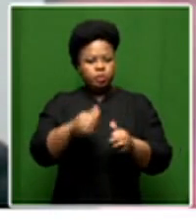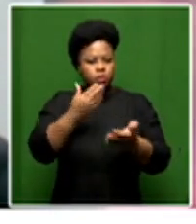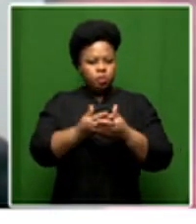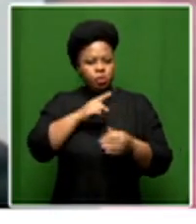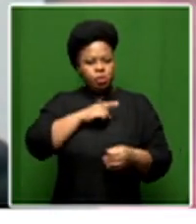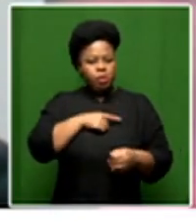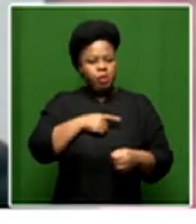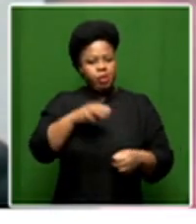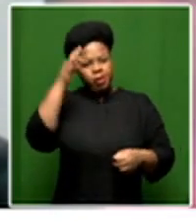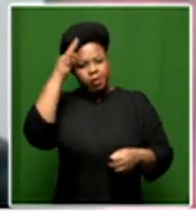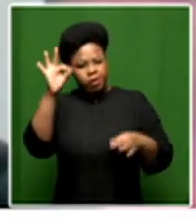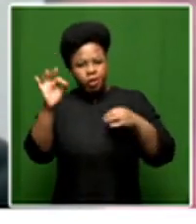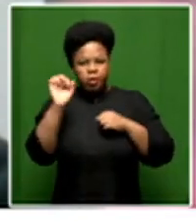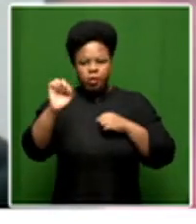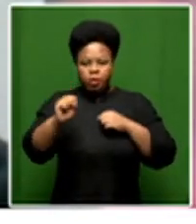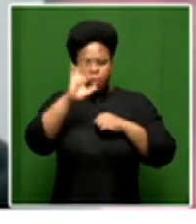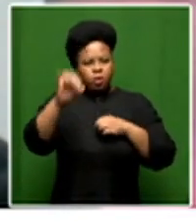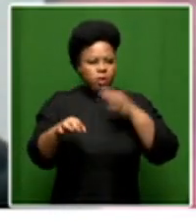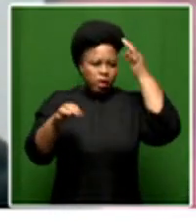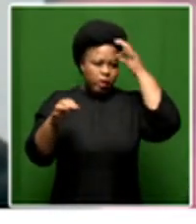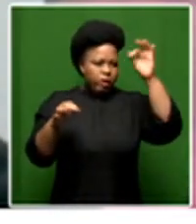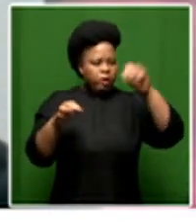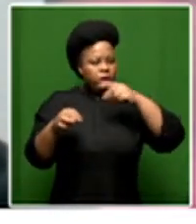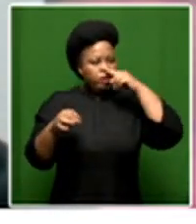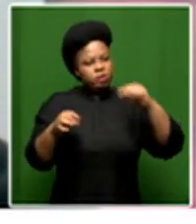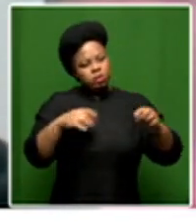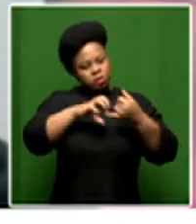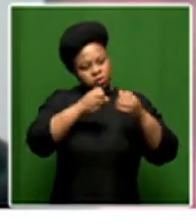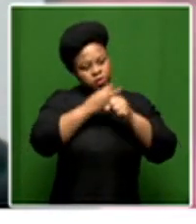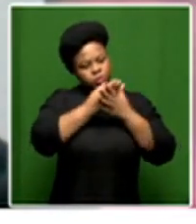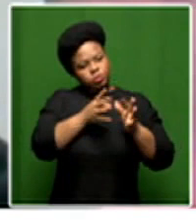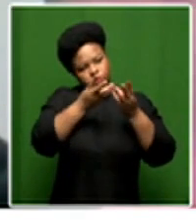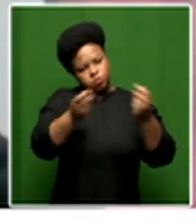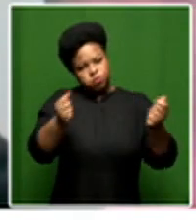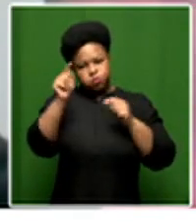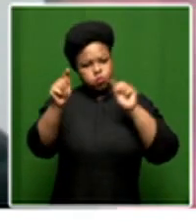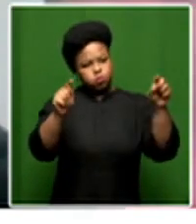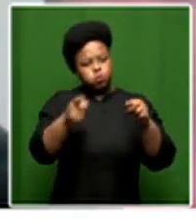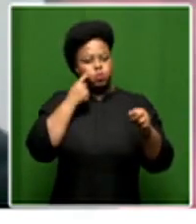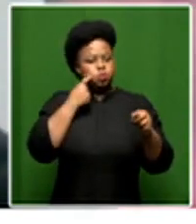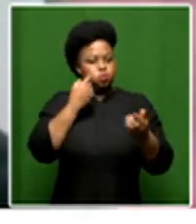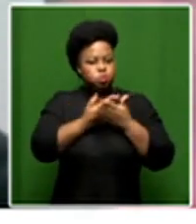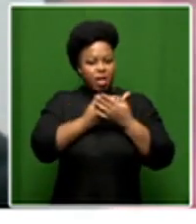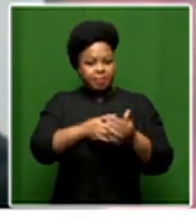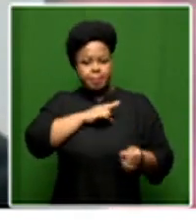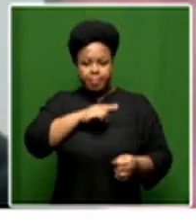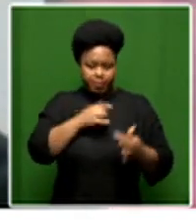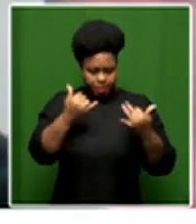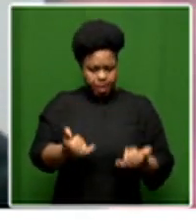it's going to be government to government, but also put some pressure to ensure that they resolve the solution. So yes, we